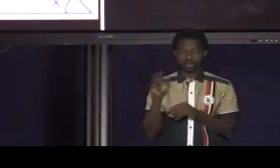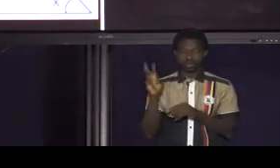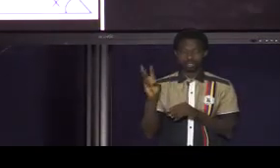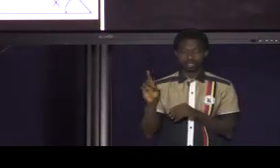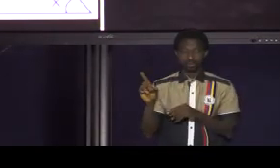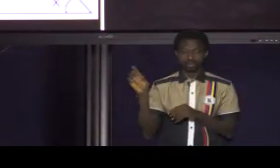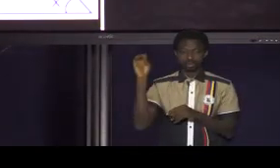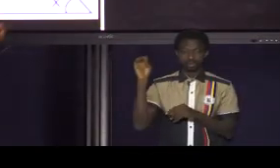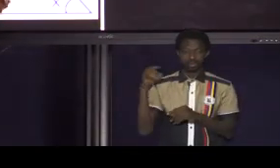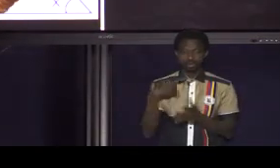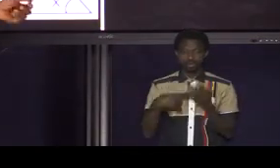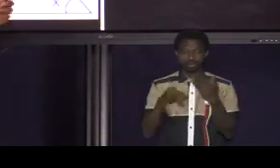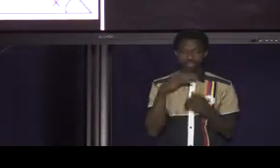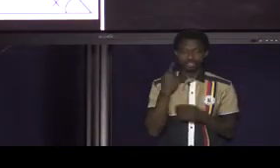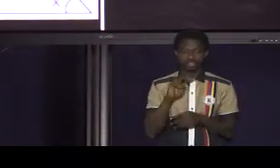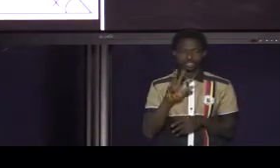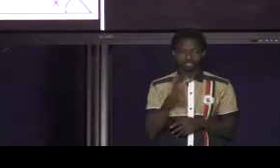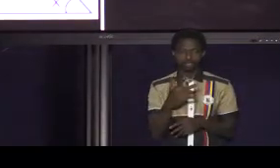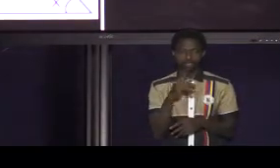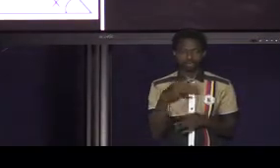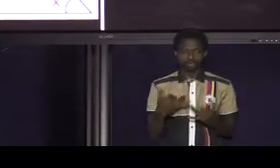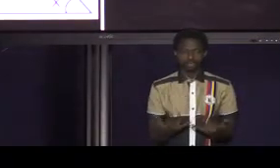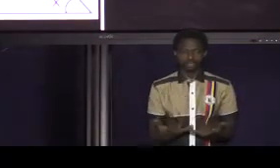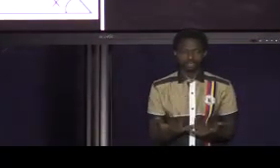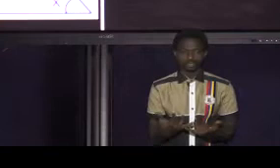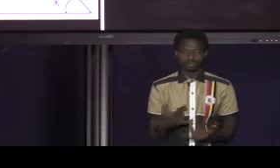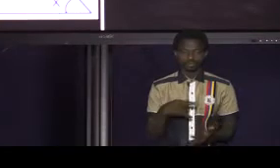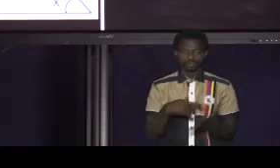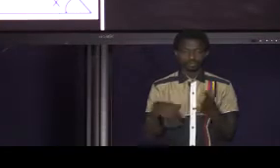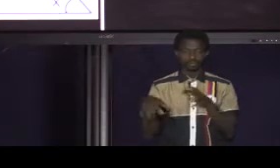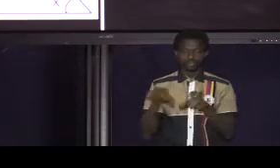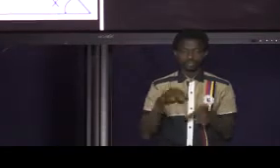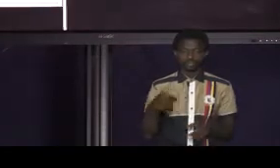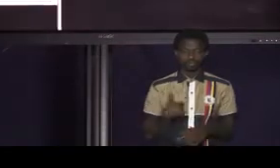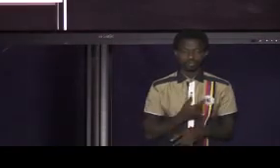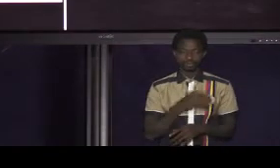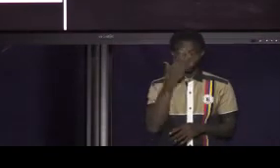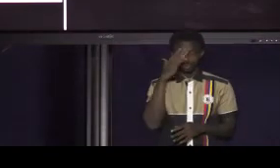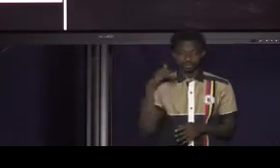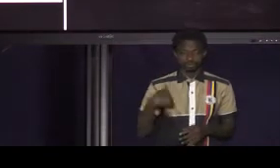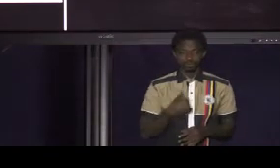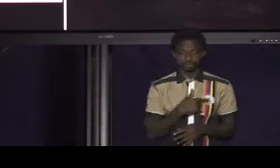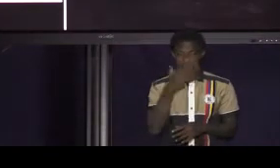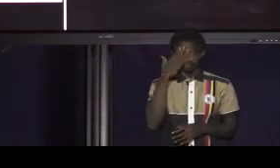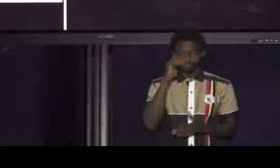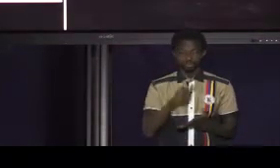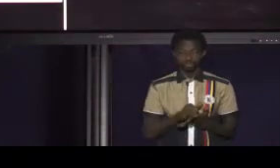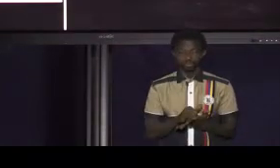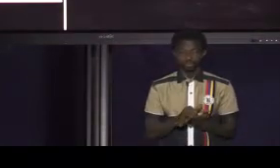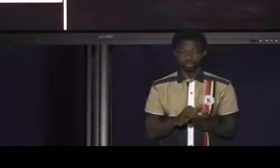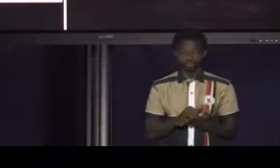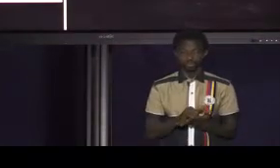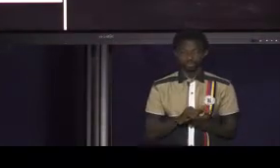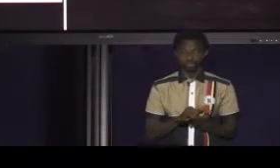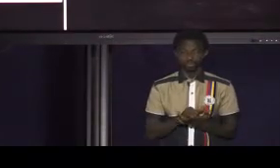is 61 degrees. What is the third one? Now, what do we know? We know that